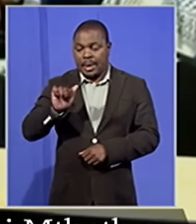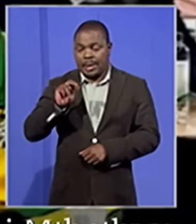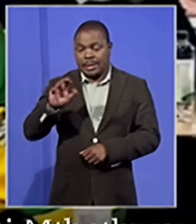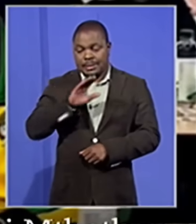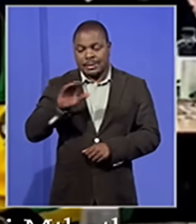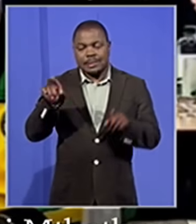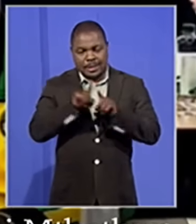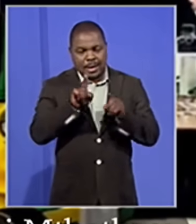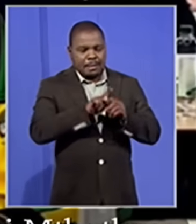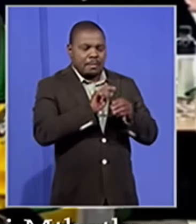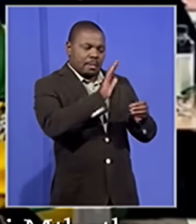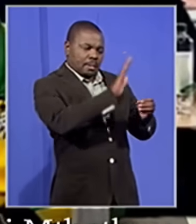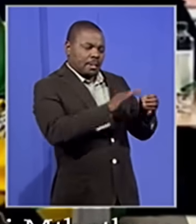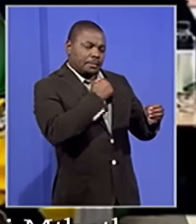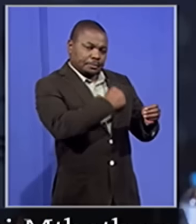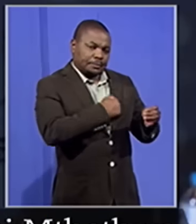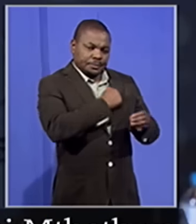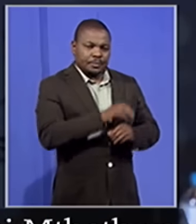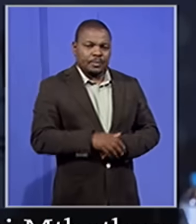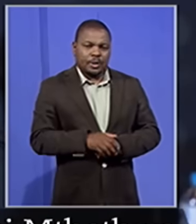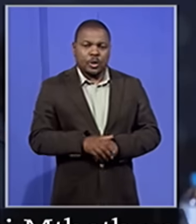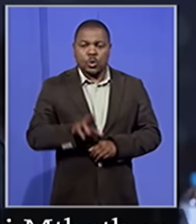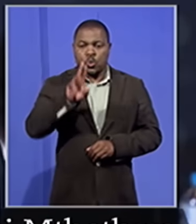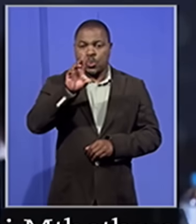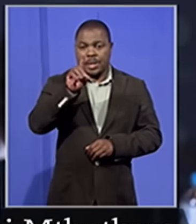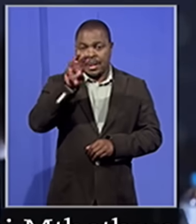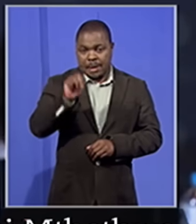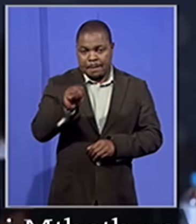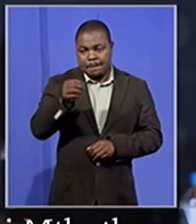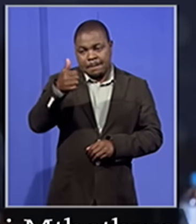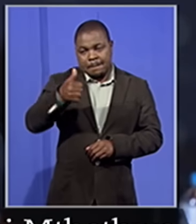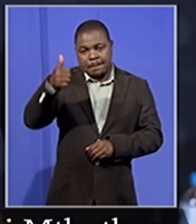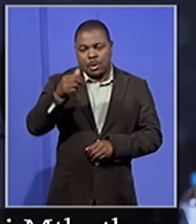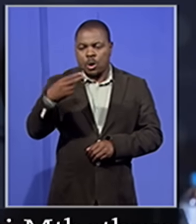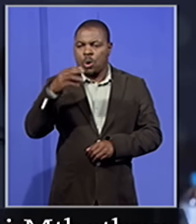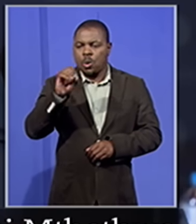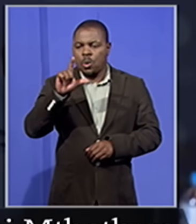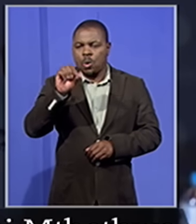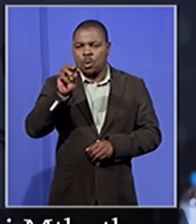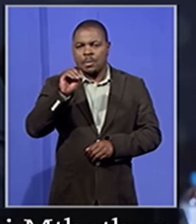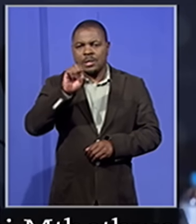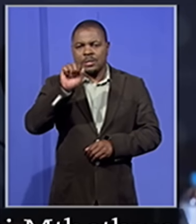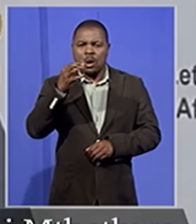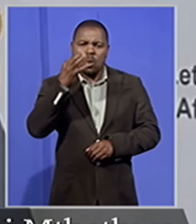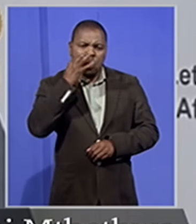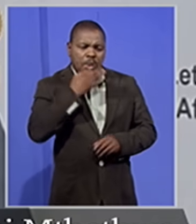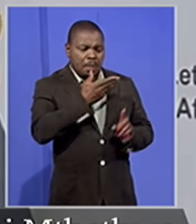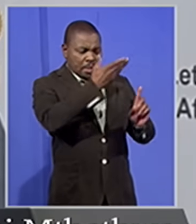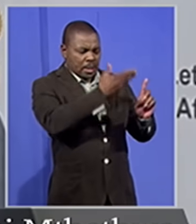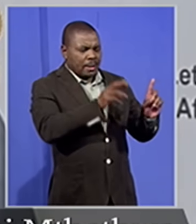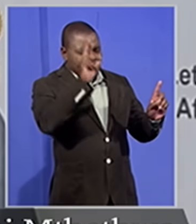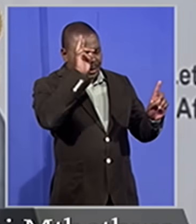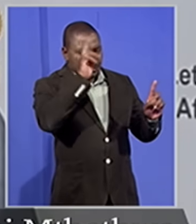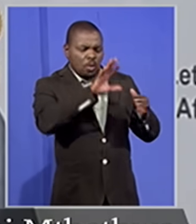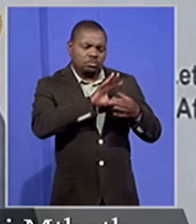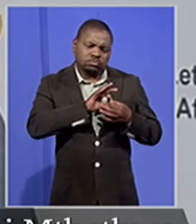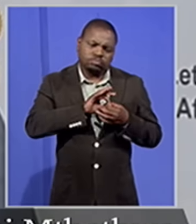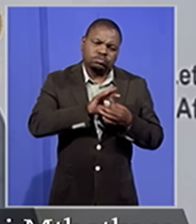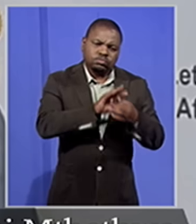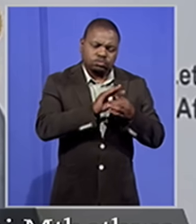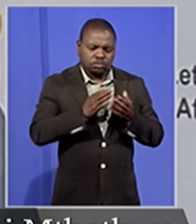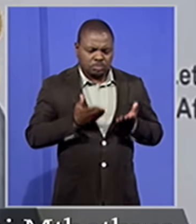a matshidiso. A thirimeta pele wa UDM Bandolo Mesa o bolela ha Mthethwa a tla hopolwa ka boinehelo ba hae ho sebeletseng naha